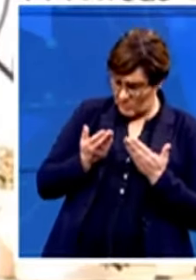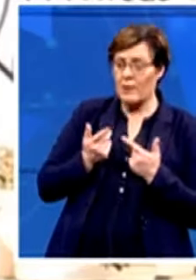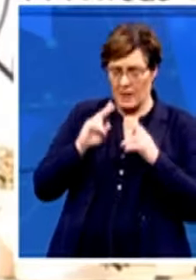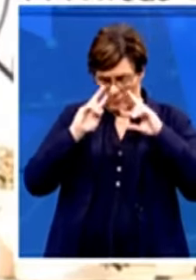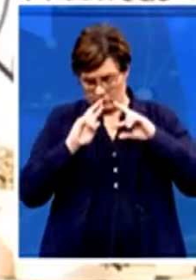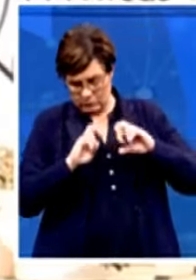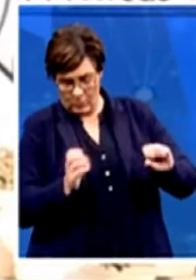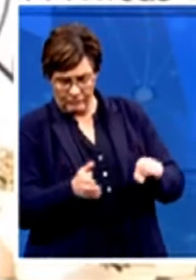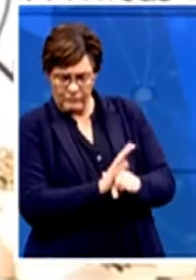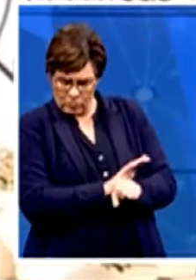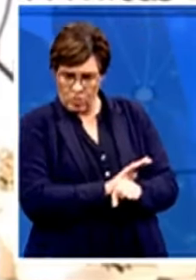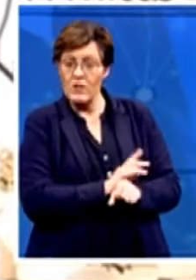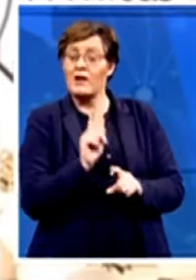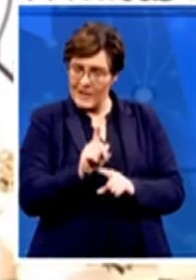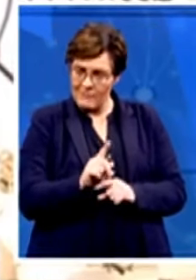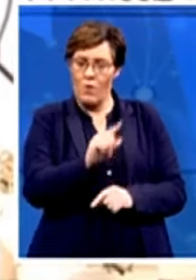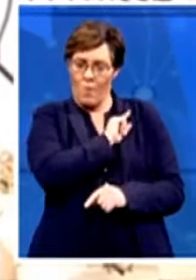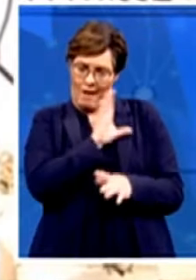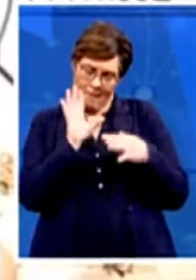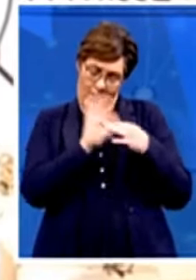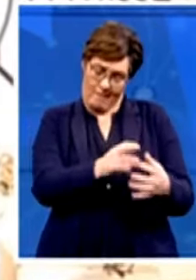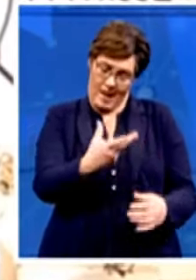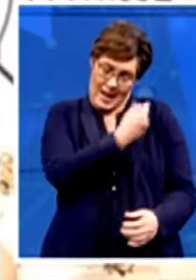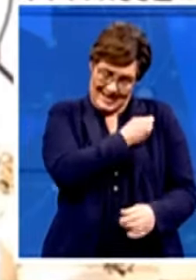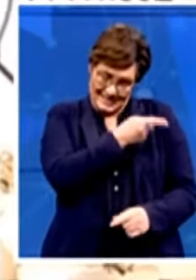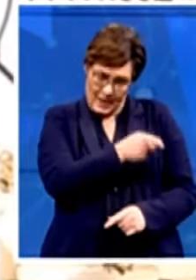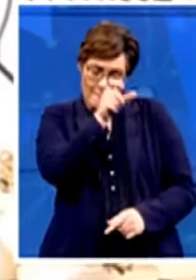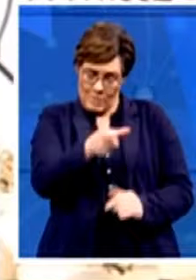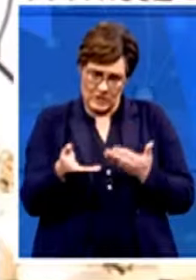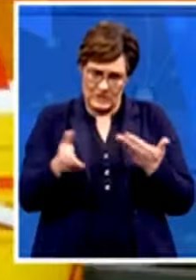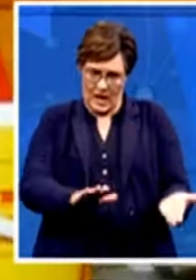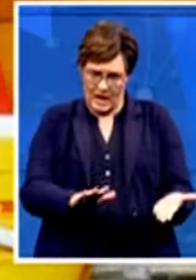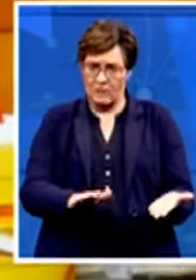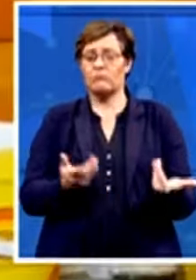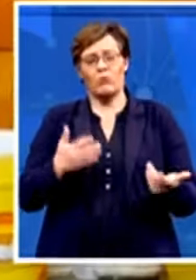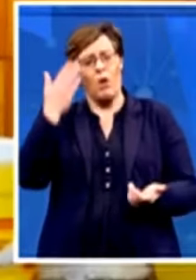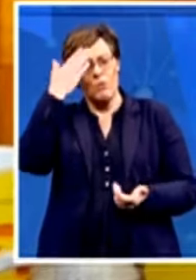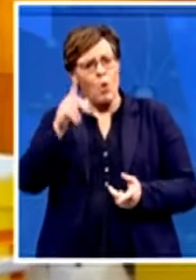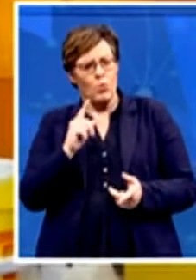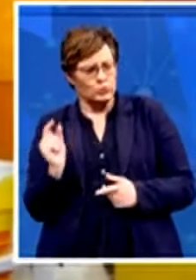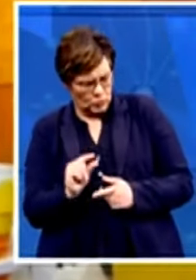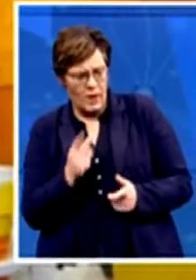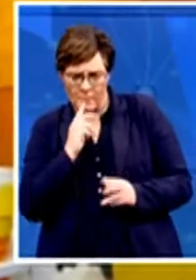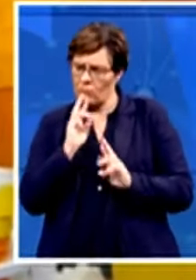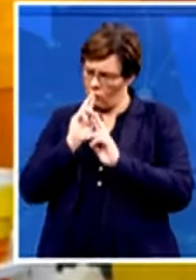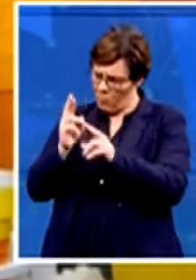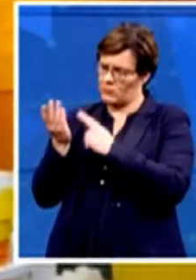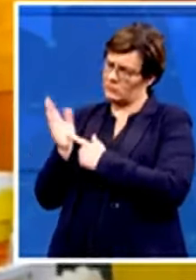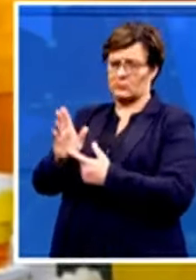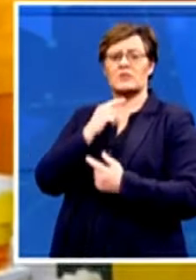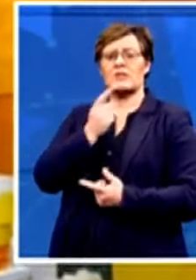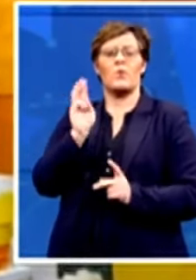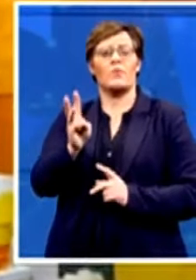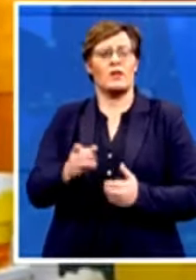link and a vaccine has caused the death, which we know is possible, then that will be reported as such. COVID-19 vaccines have been